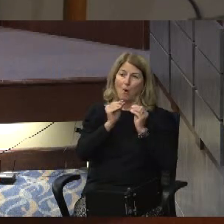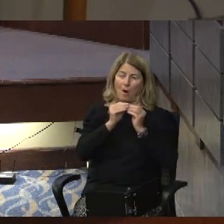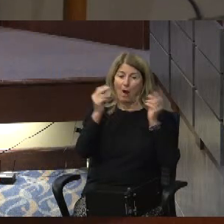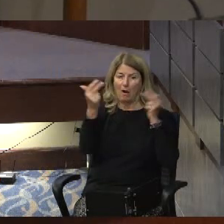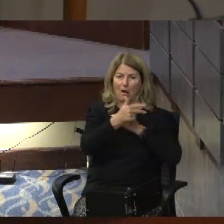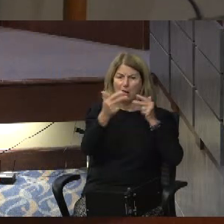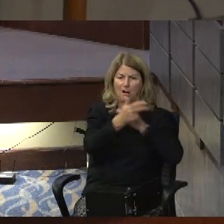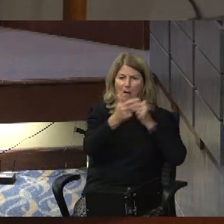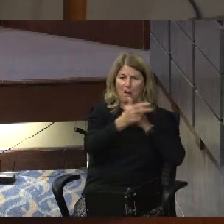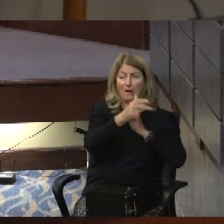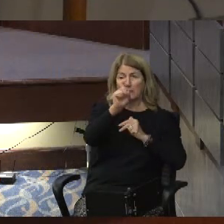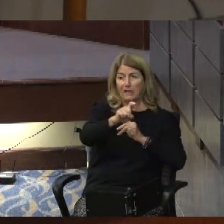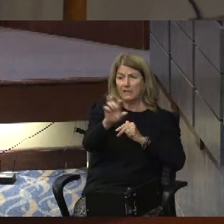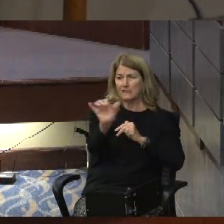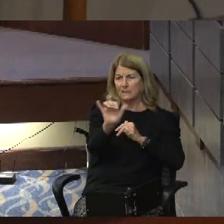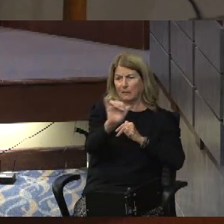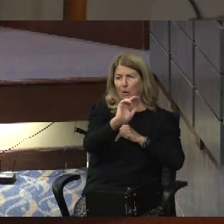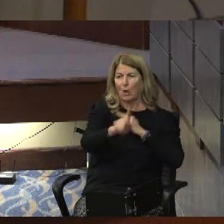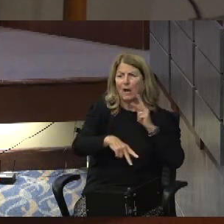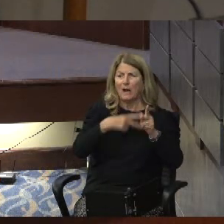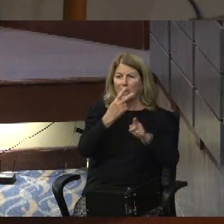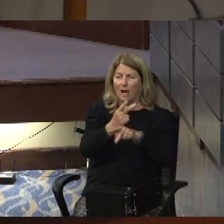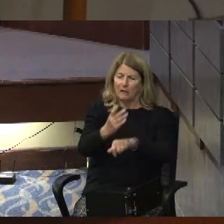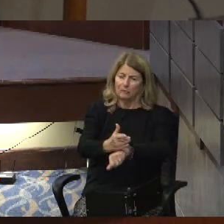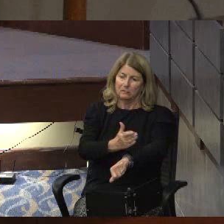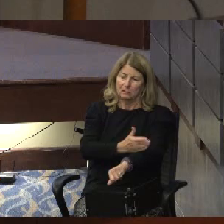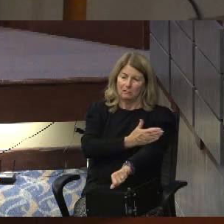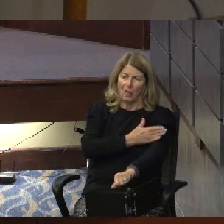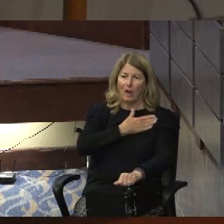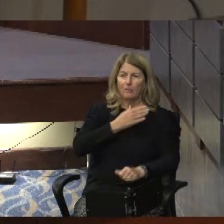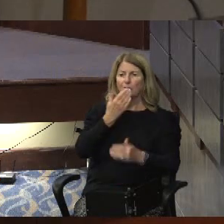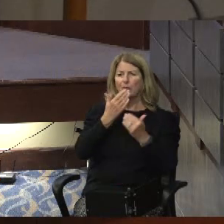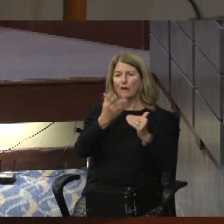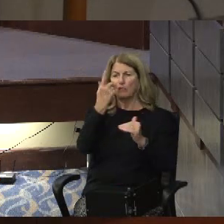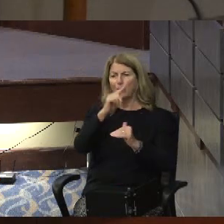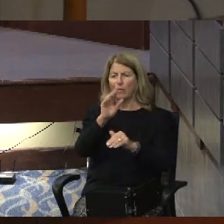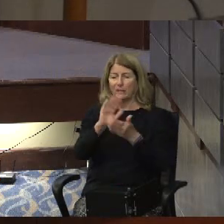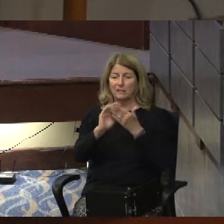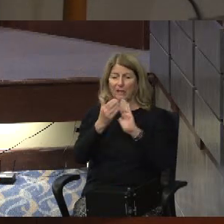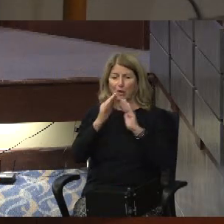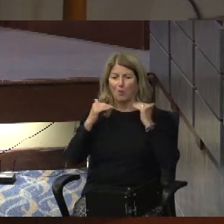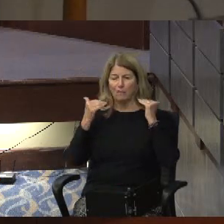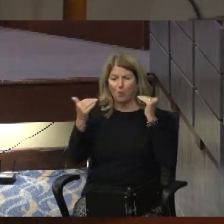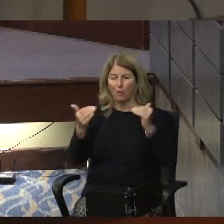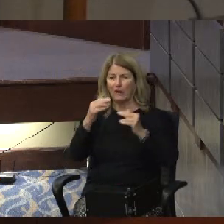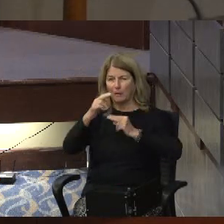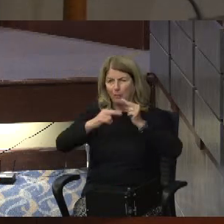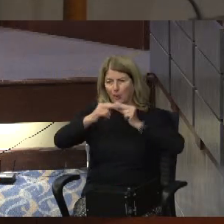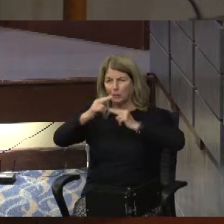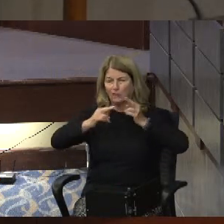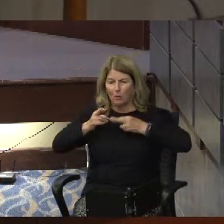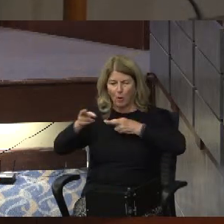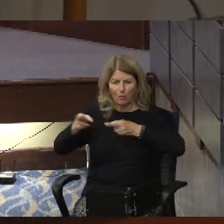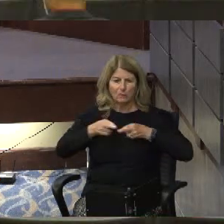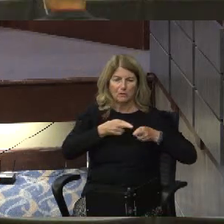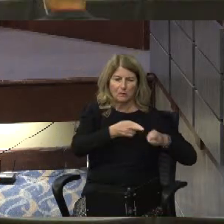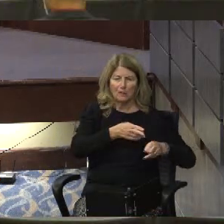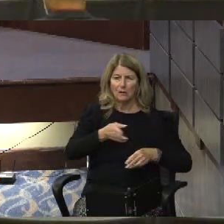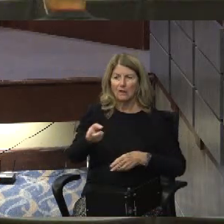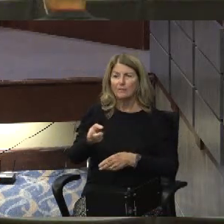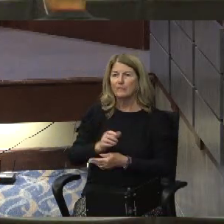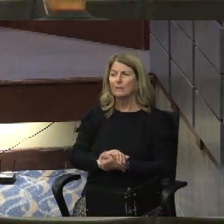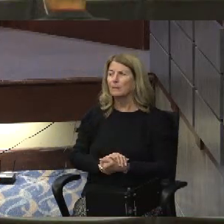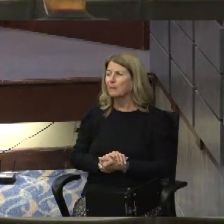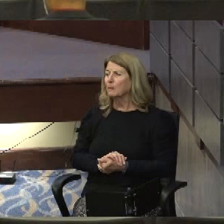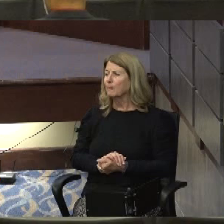that's in need of a similar type of widening. So grateful for the city moving forward on both of those roadways.